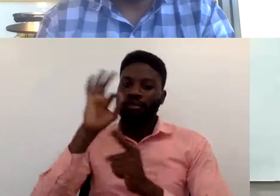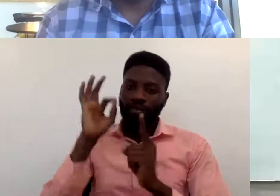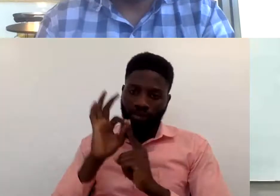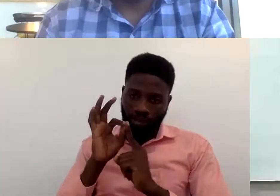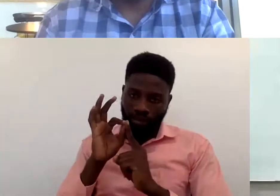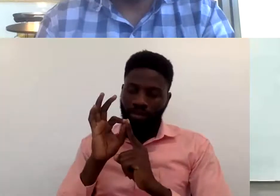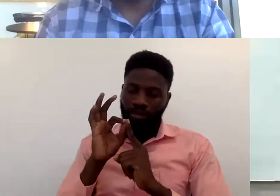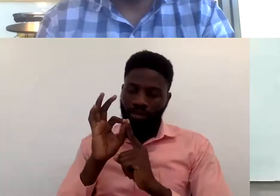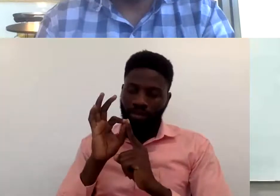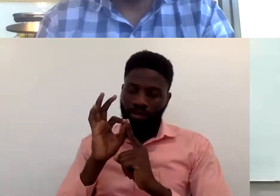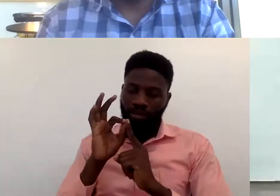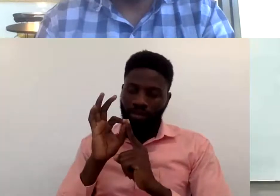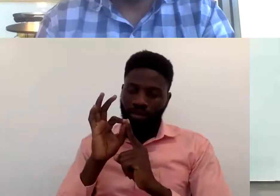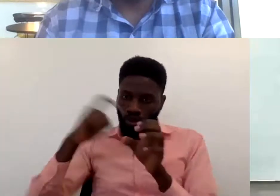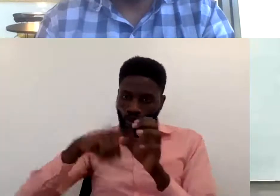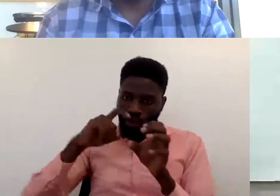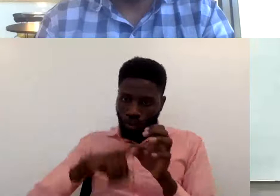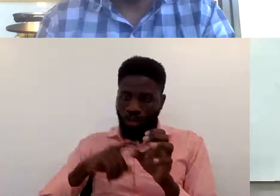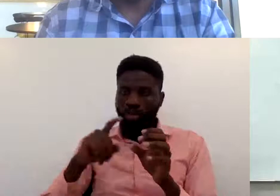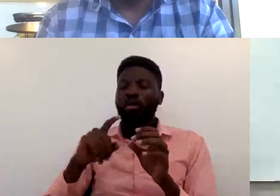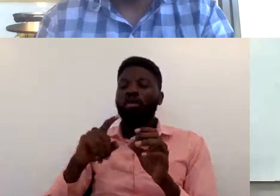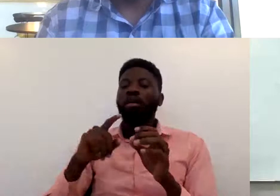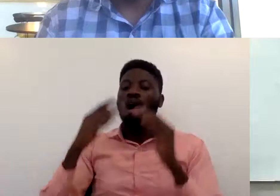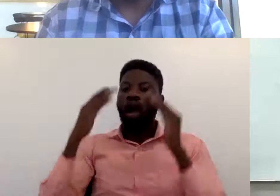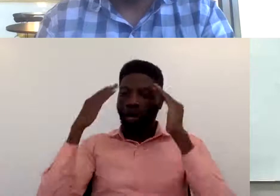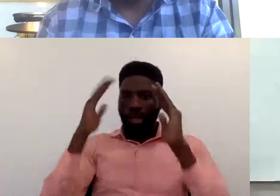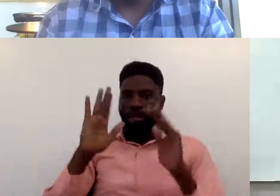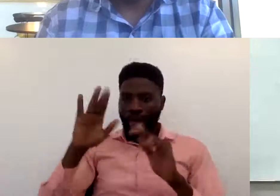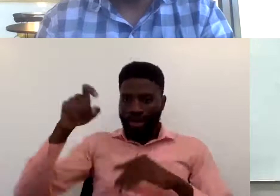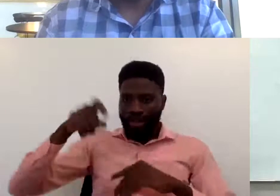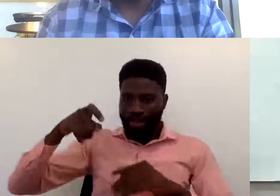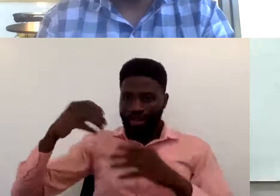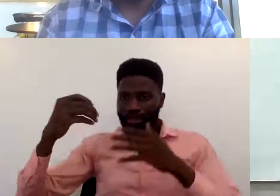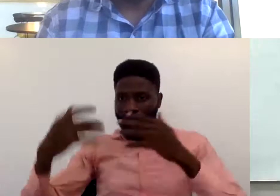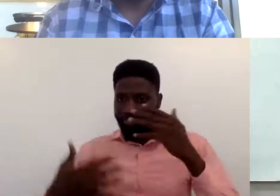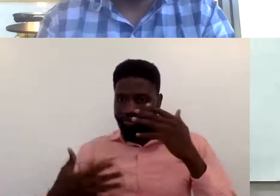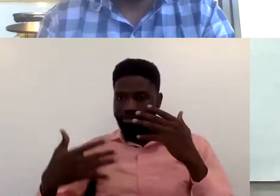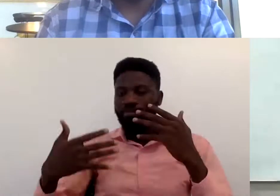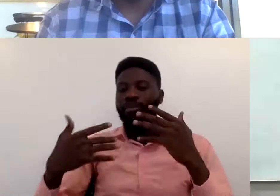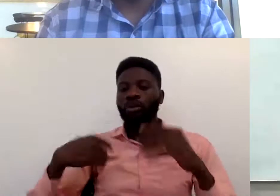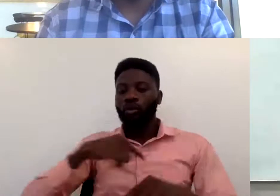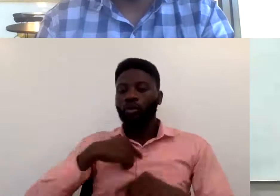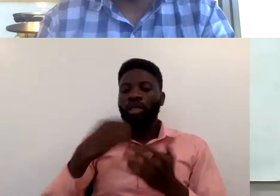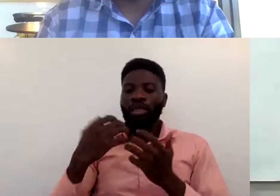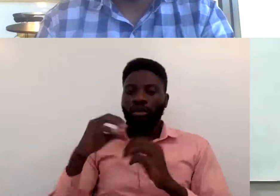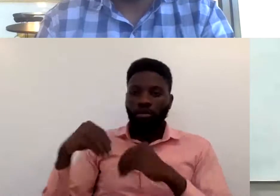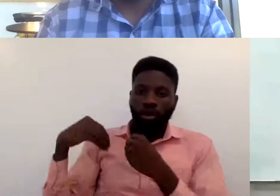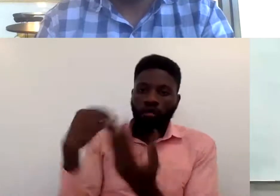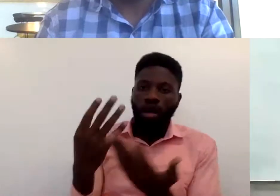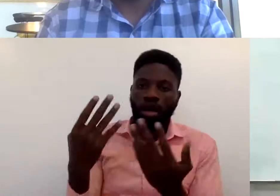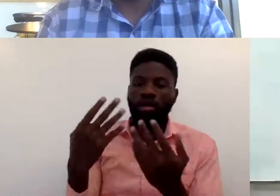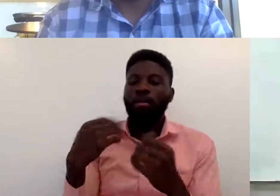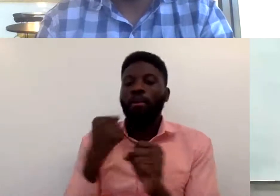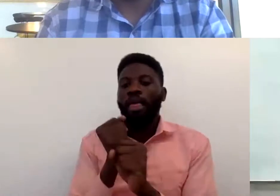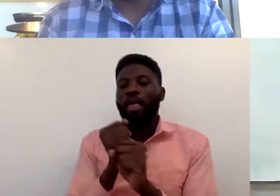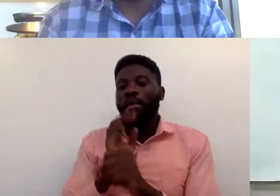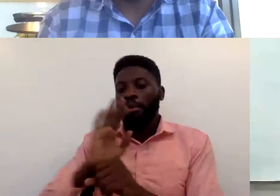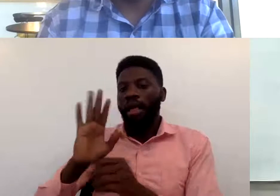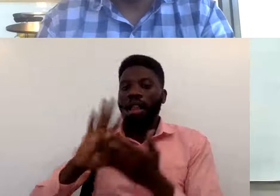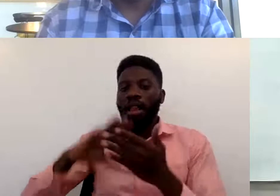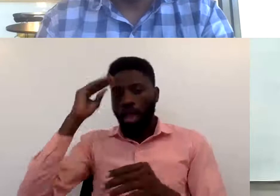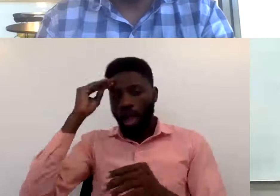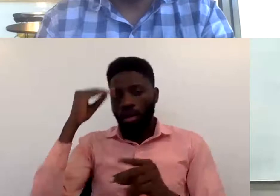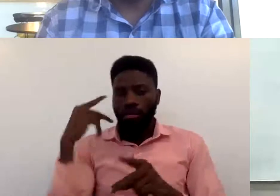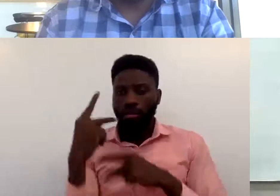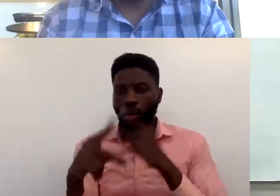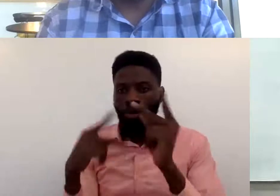students coming in, and we want to be more aware of the needs that we need to provide to be able to make the learning process for the